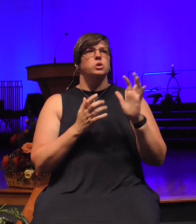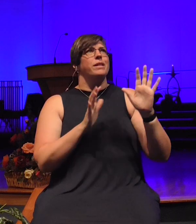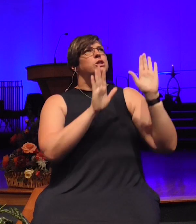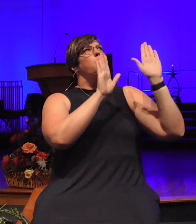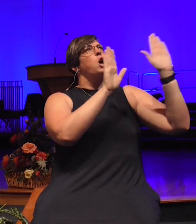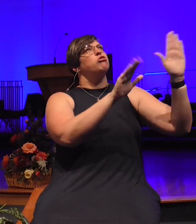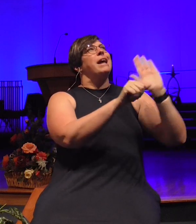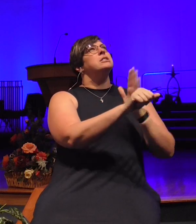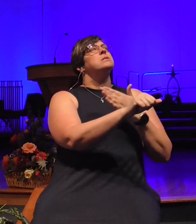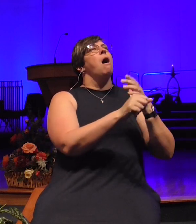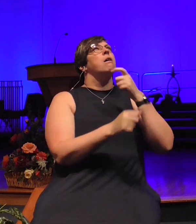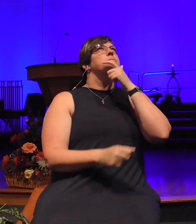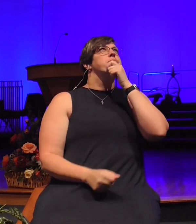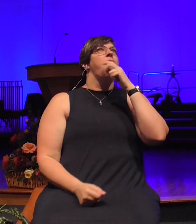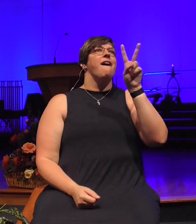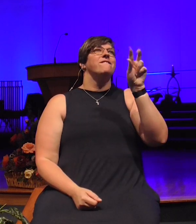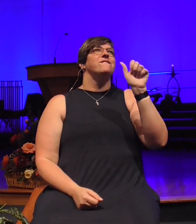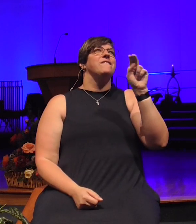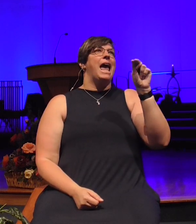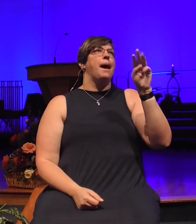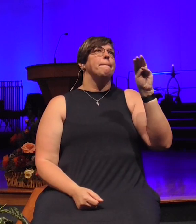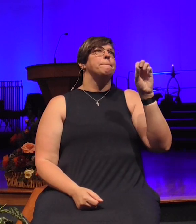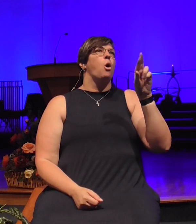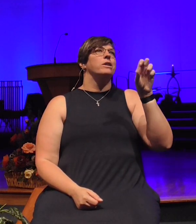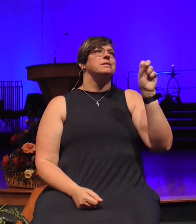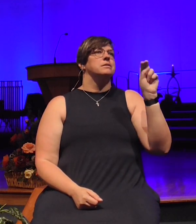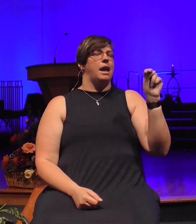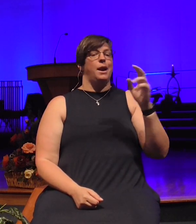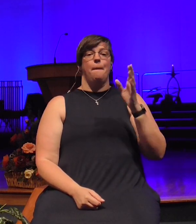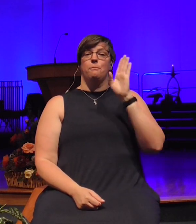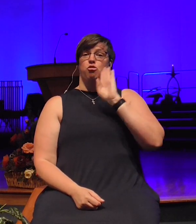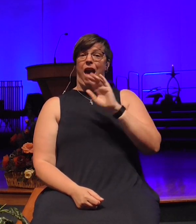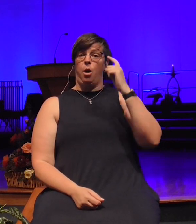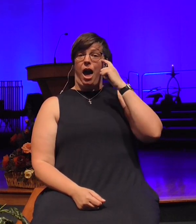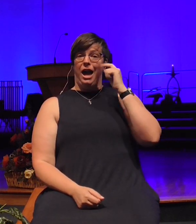Let's go with Van Morrison's Brown-Eyed Girl.